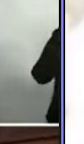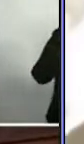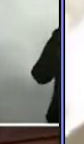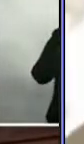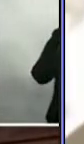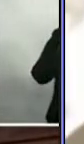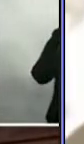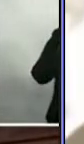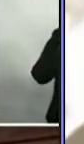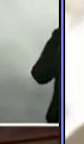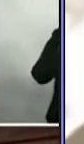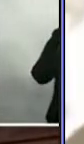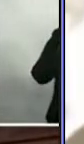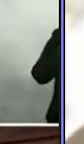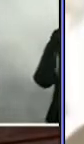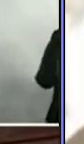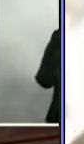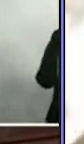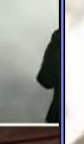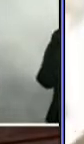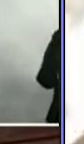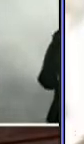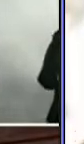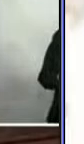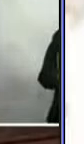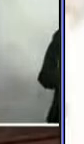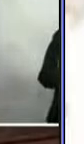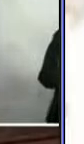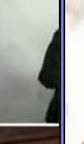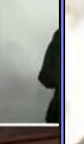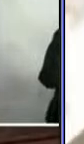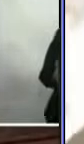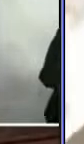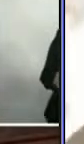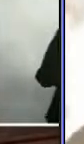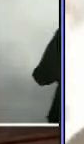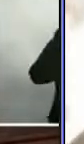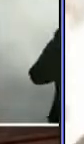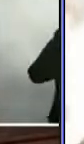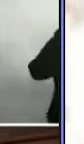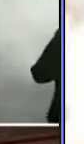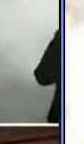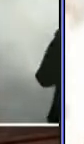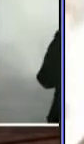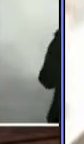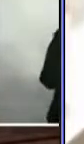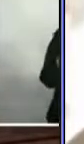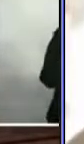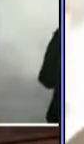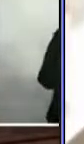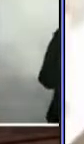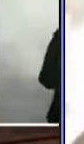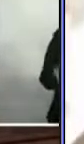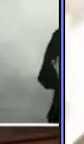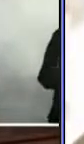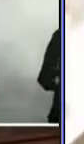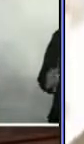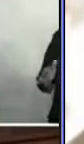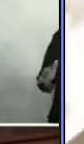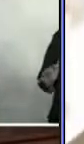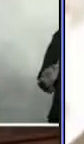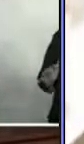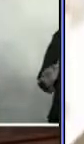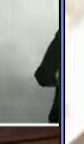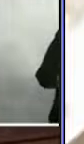firmer hold of the processes and ensure that this is what is done. Because should we sort these things out, we would have much